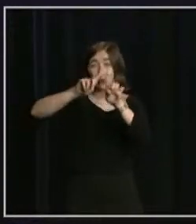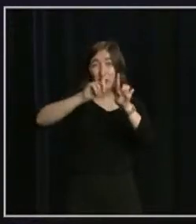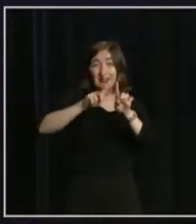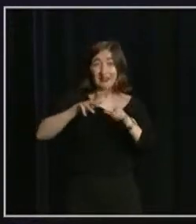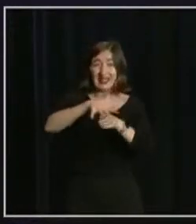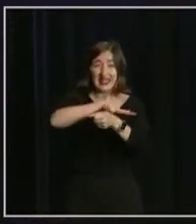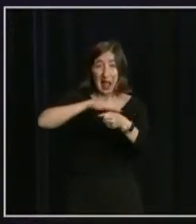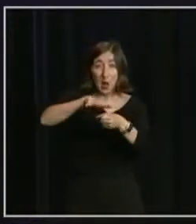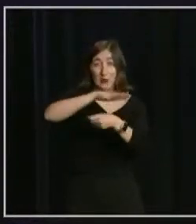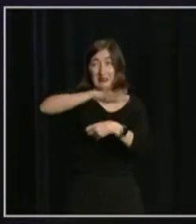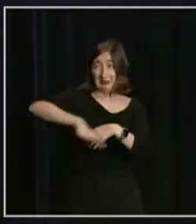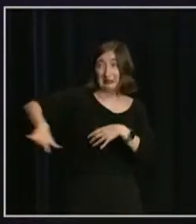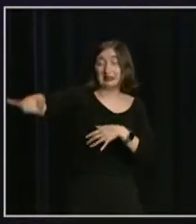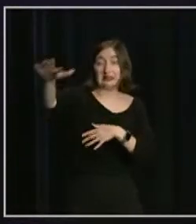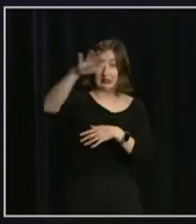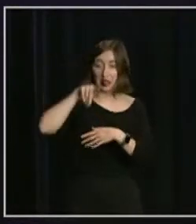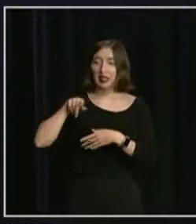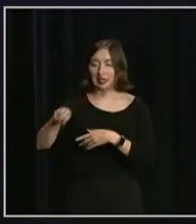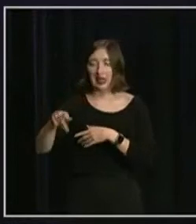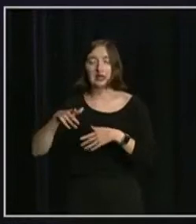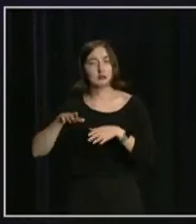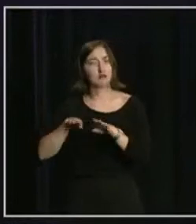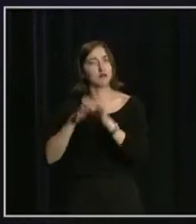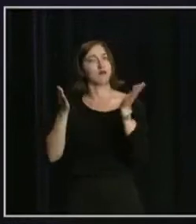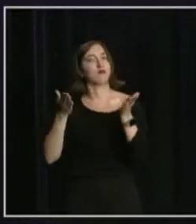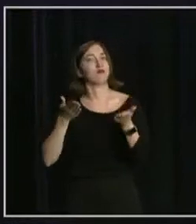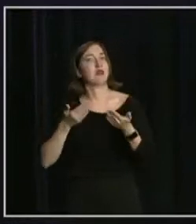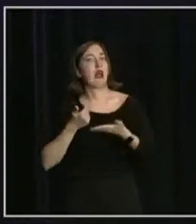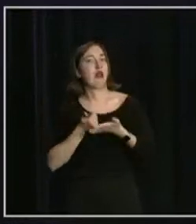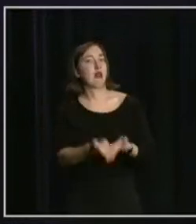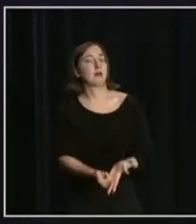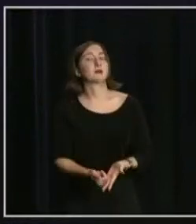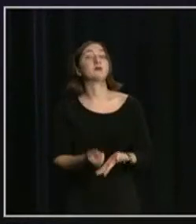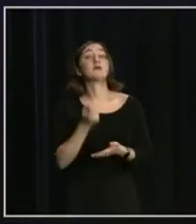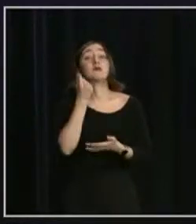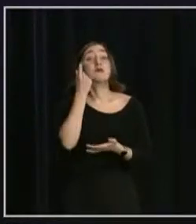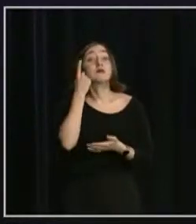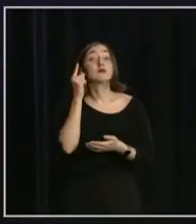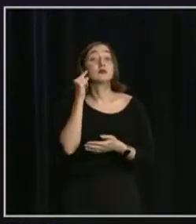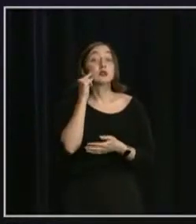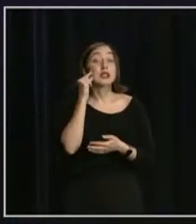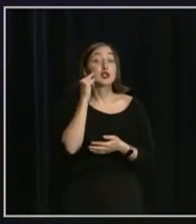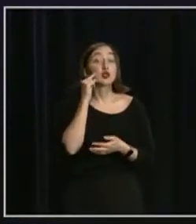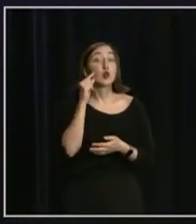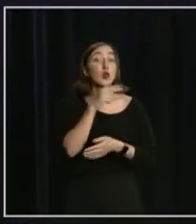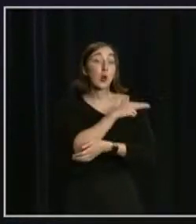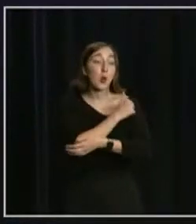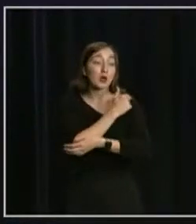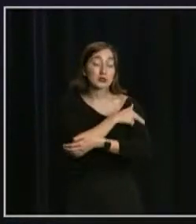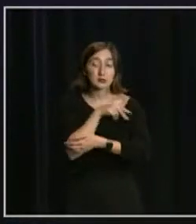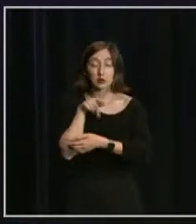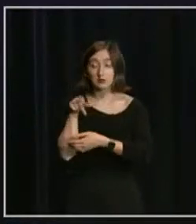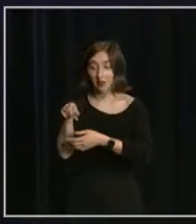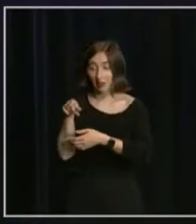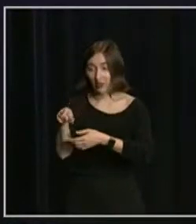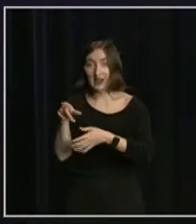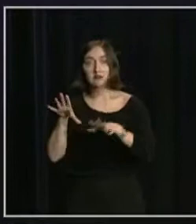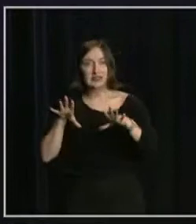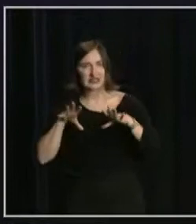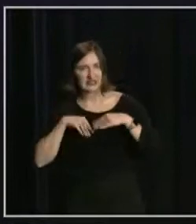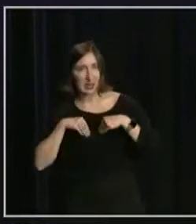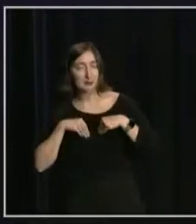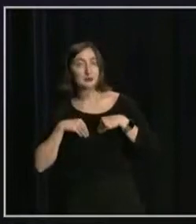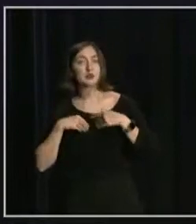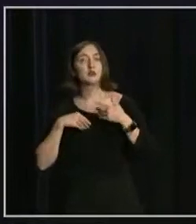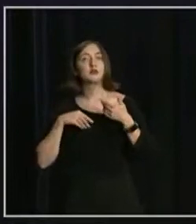in particular, but also those areas around us, freeing up beds, space, because